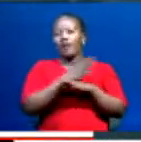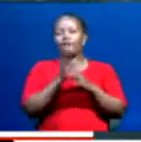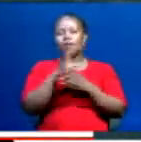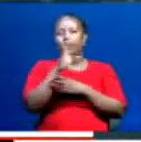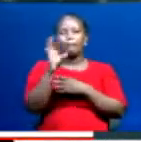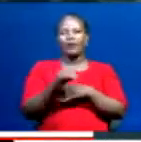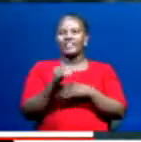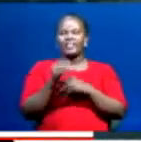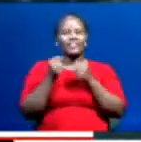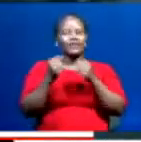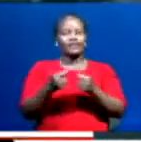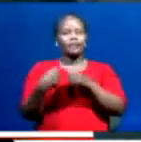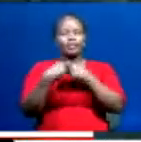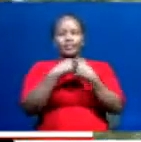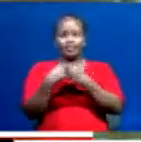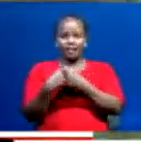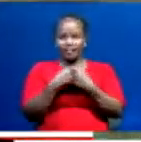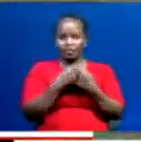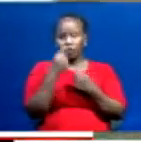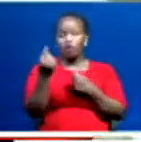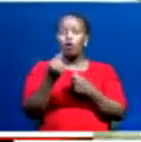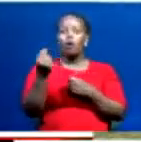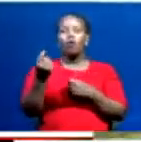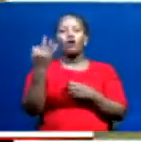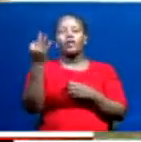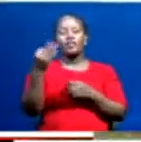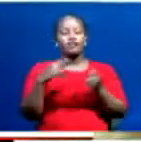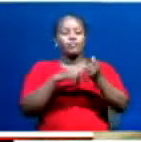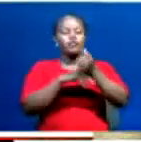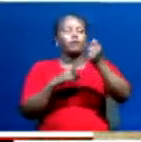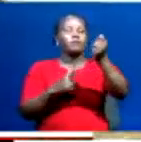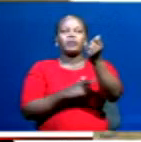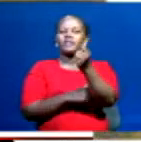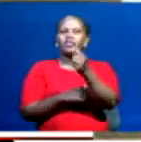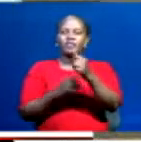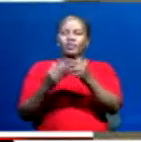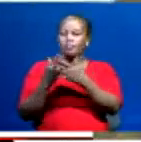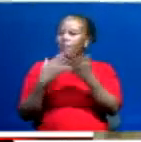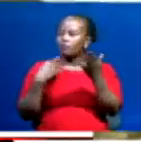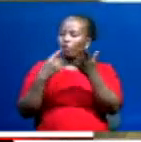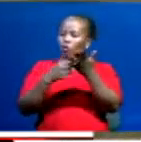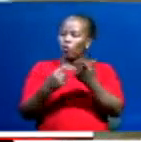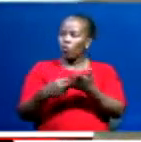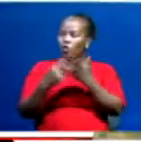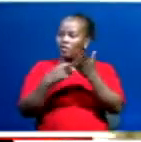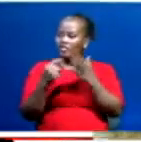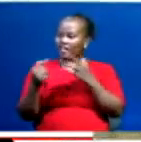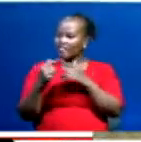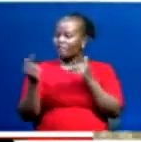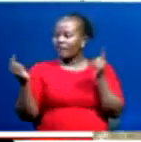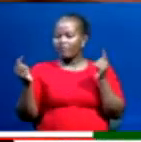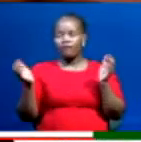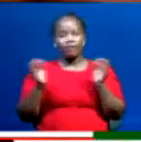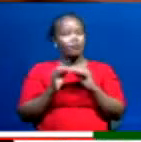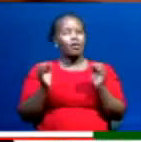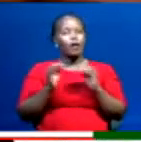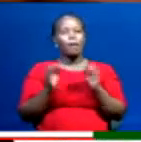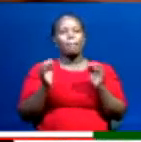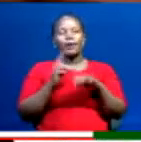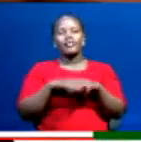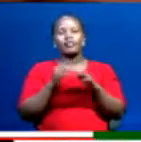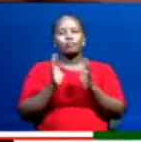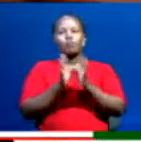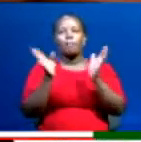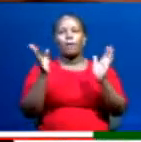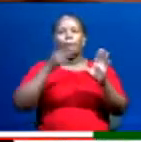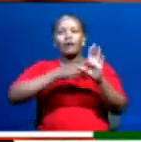only 3 footbridges will be constructed as opposed to 5 that was discussed during the public participation exercise. It was